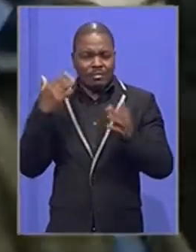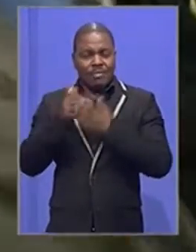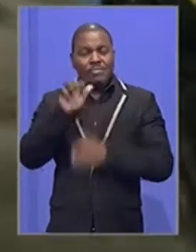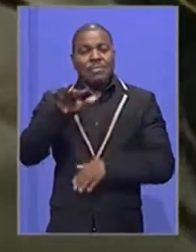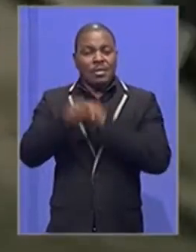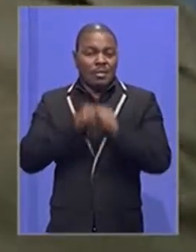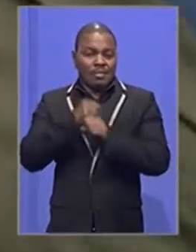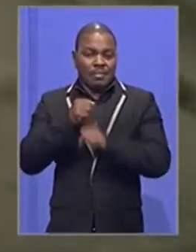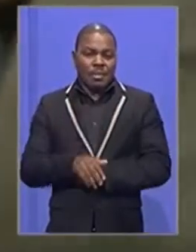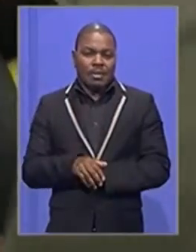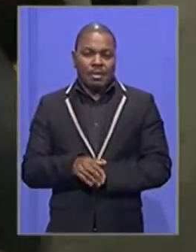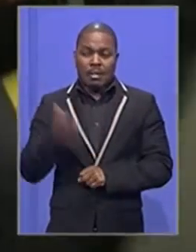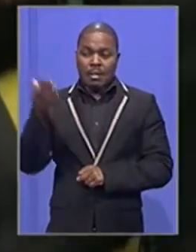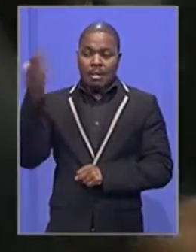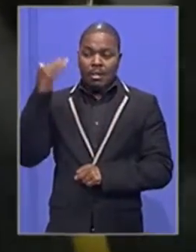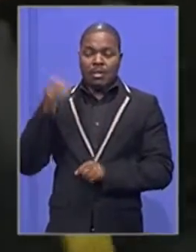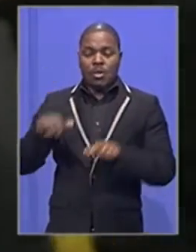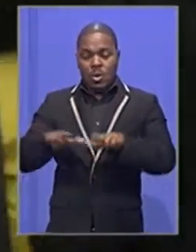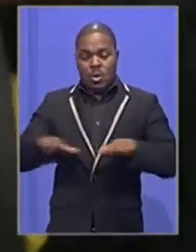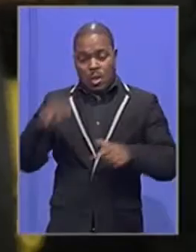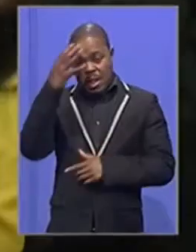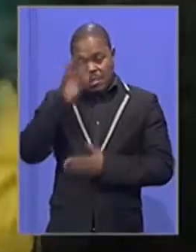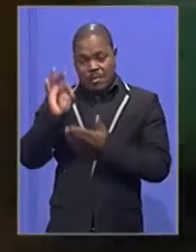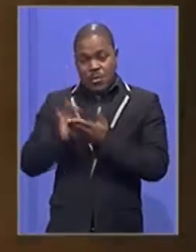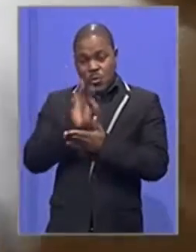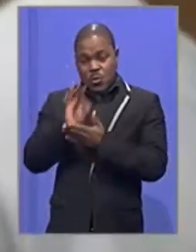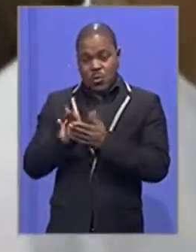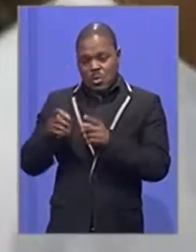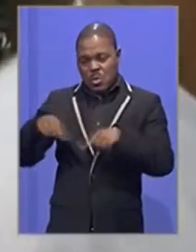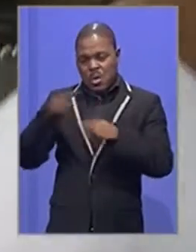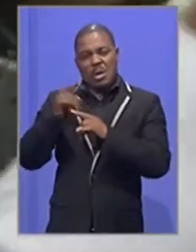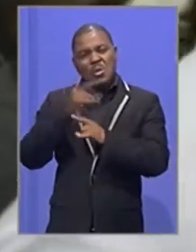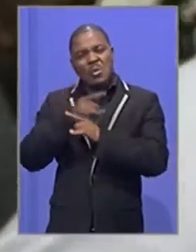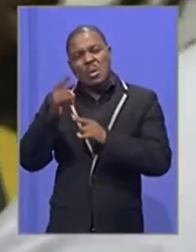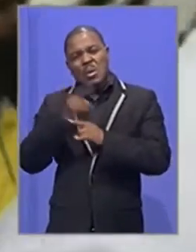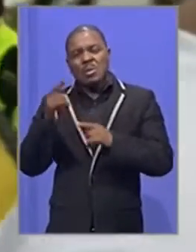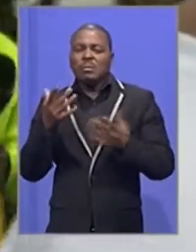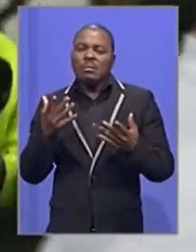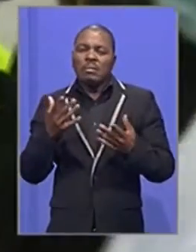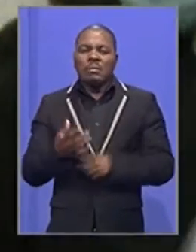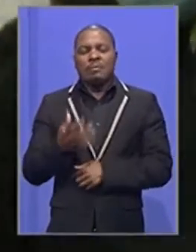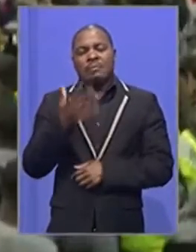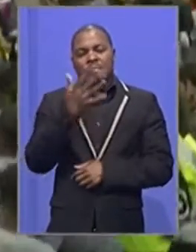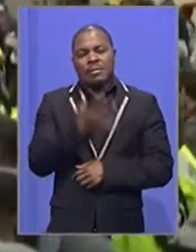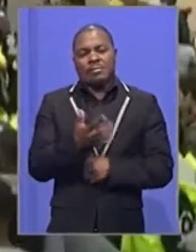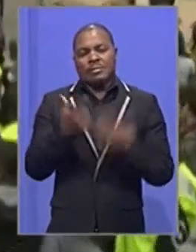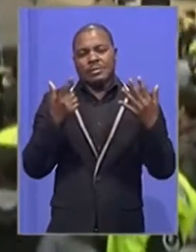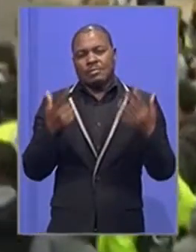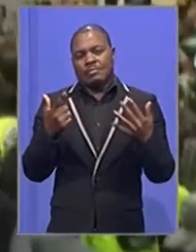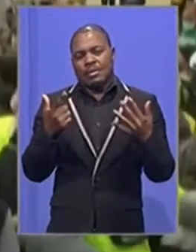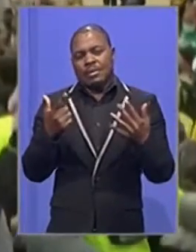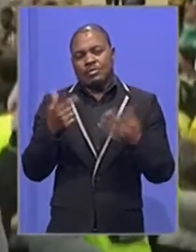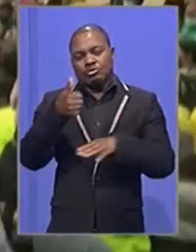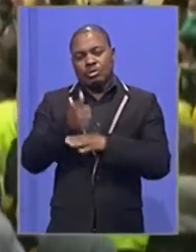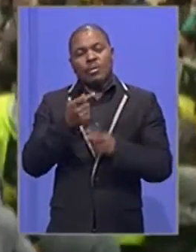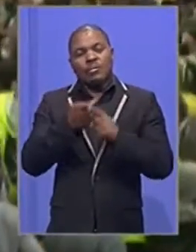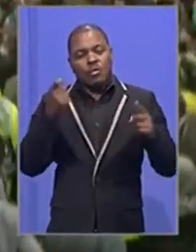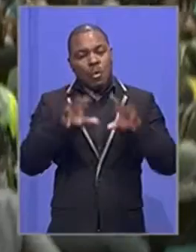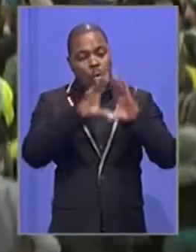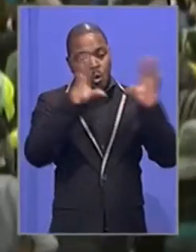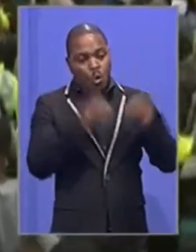15. Dikgethong tse fetileng tsa bommasepala Mokga o ile wa ikgapela ditulo tse 57 ho tse